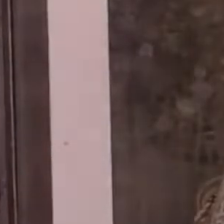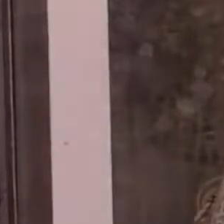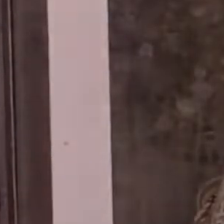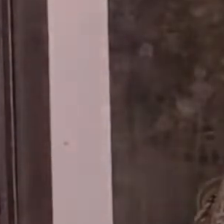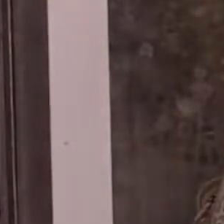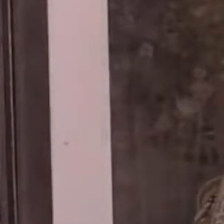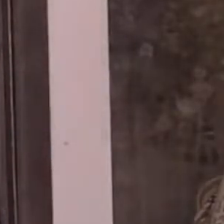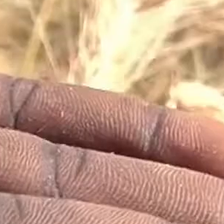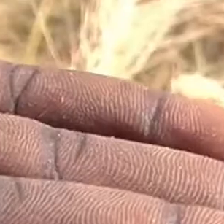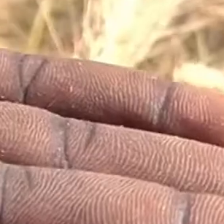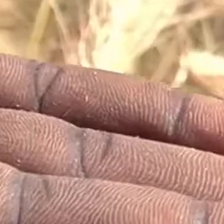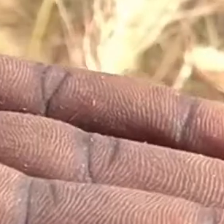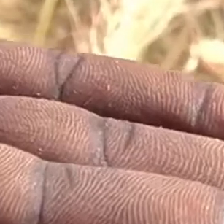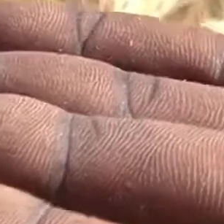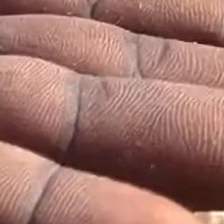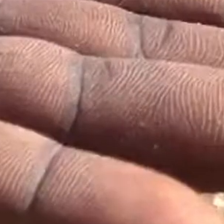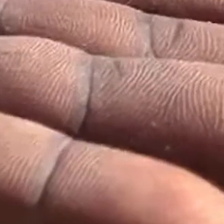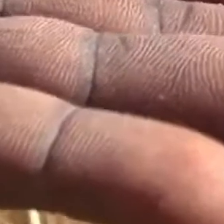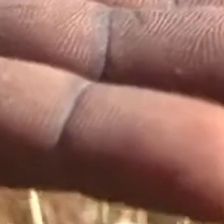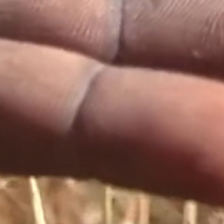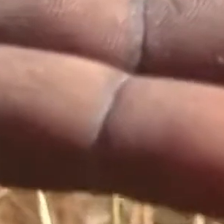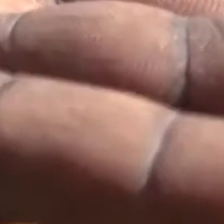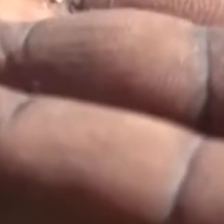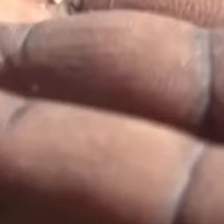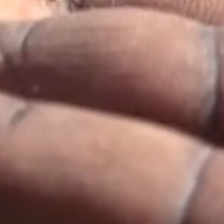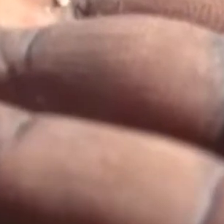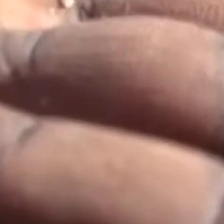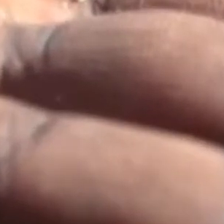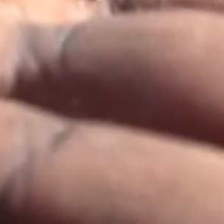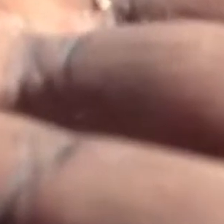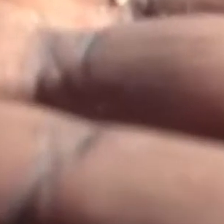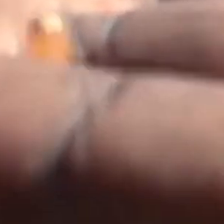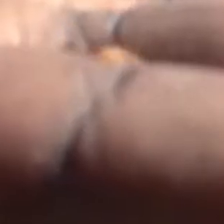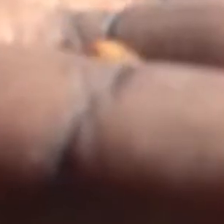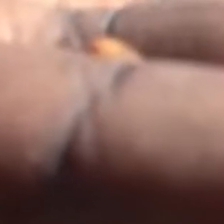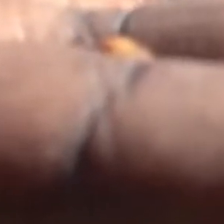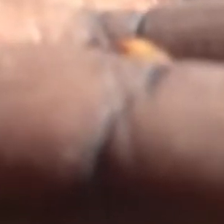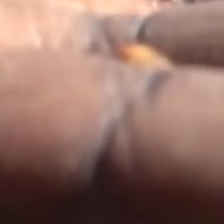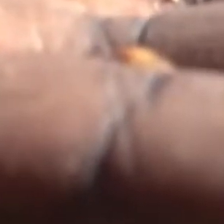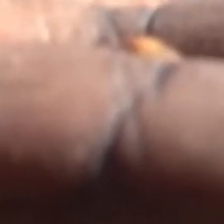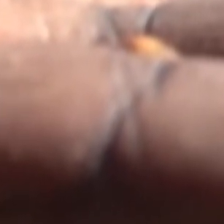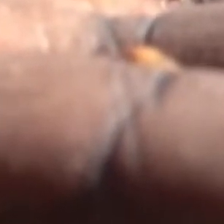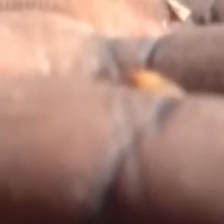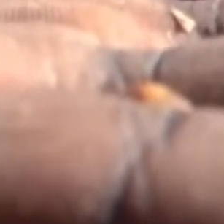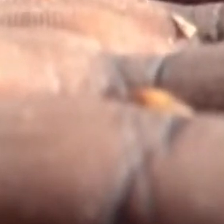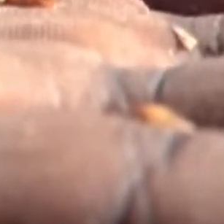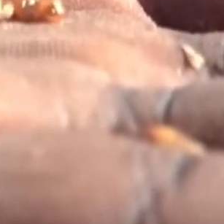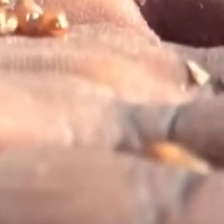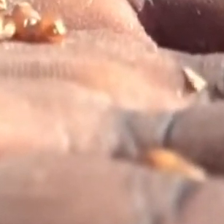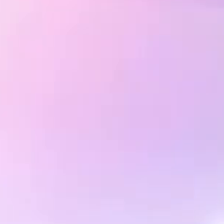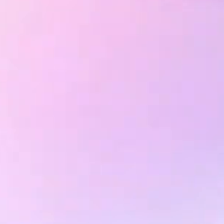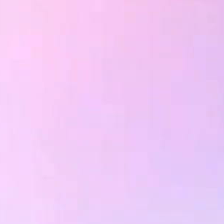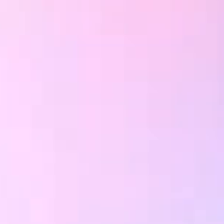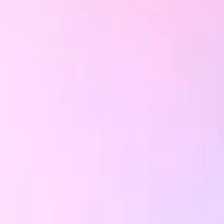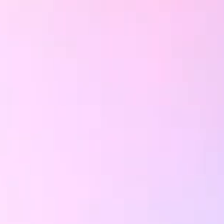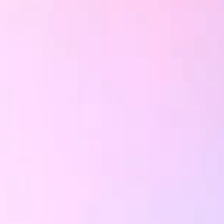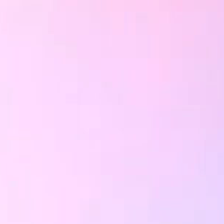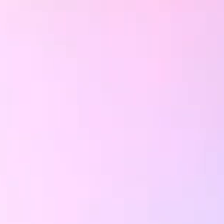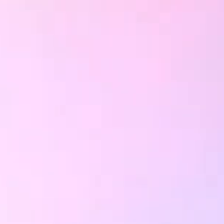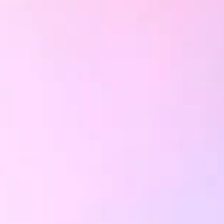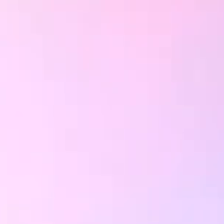afya bora ni kilimo bora. Kwani kilimo ndicho huboresha maisha.